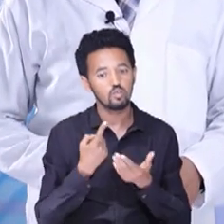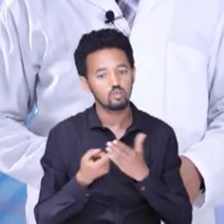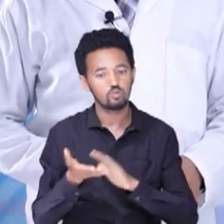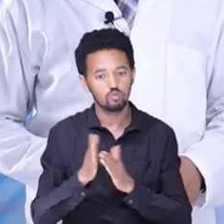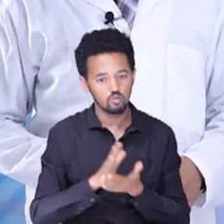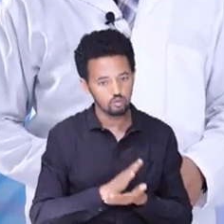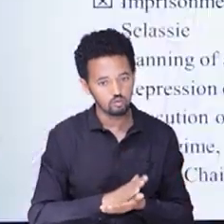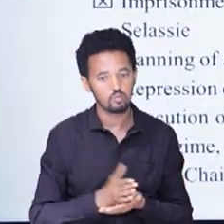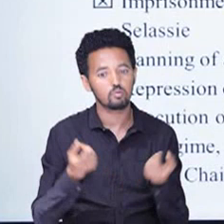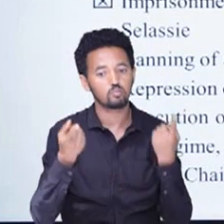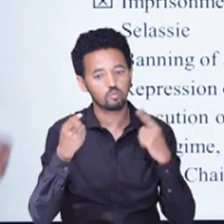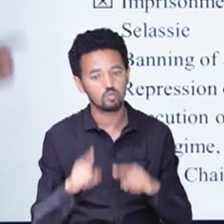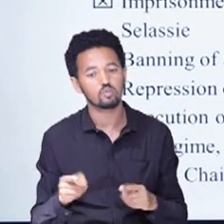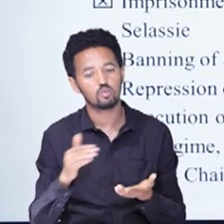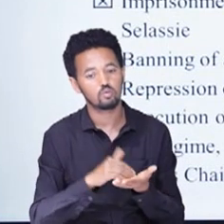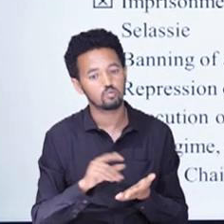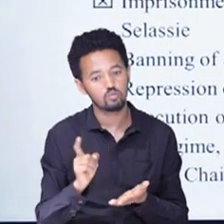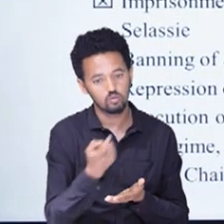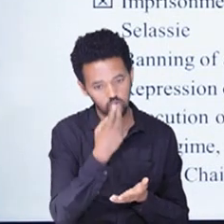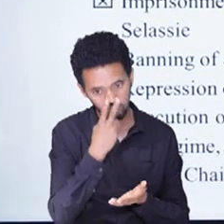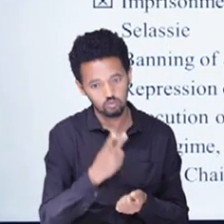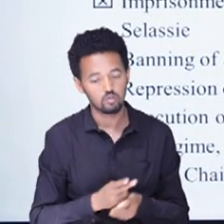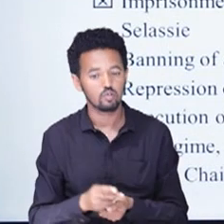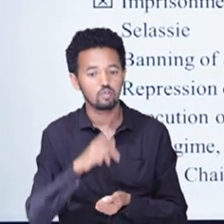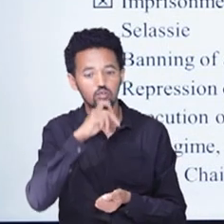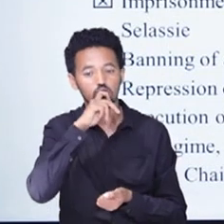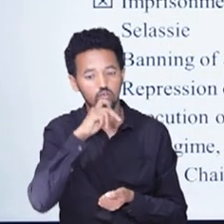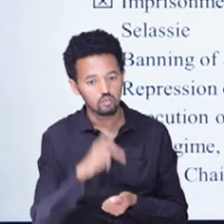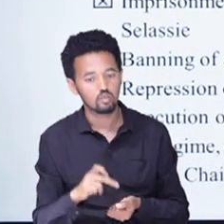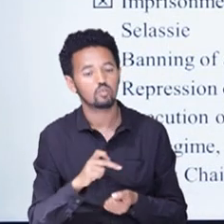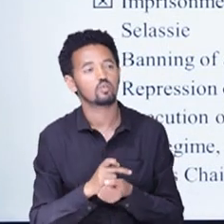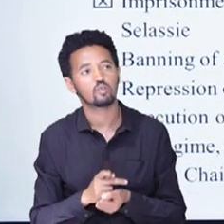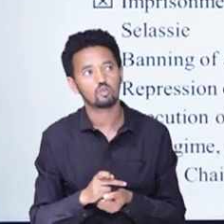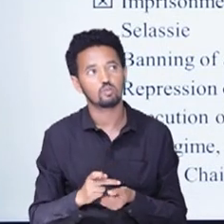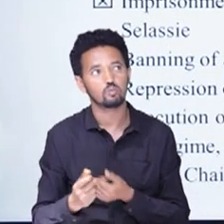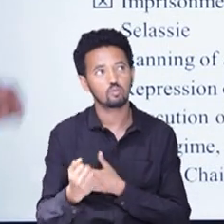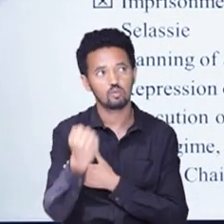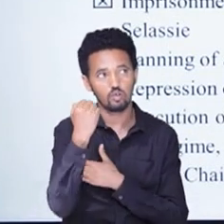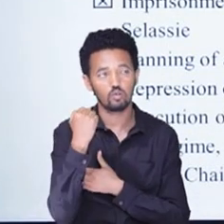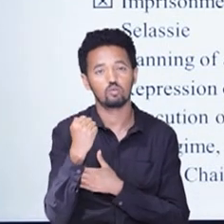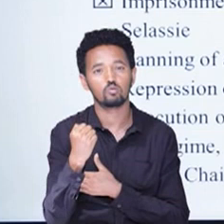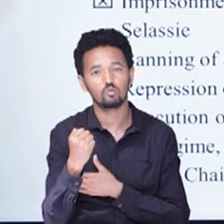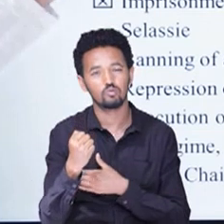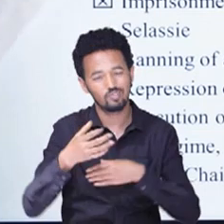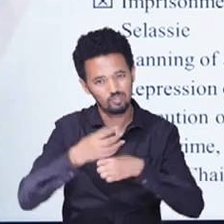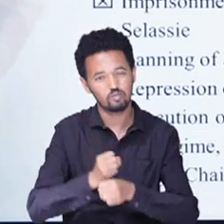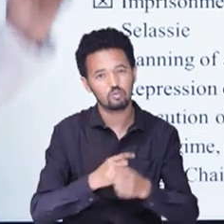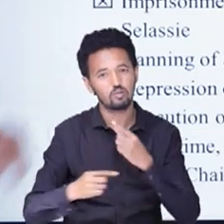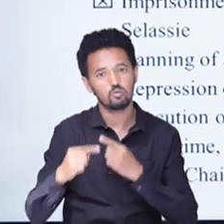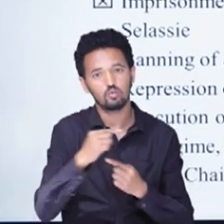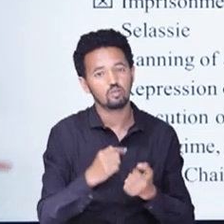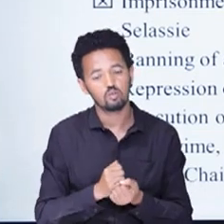to 1991. The Dirk proclaimed itself Provisional Military